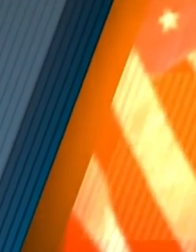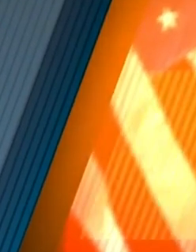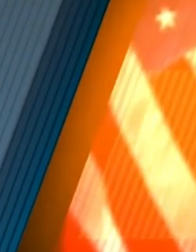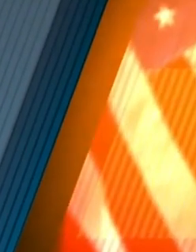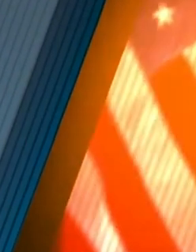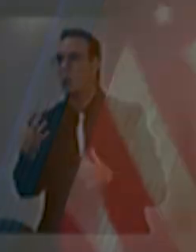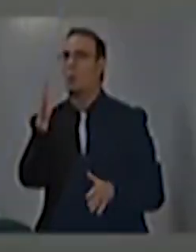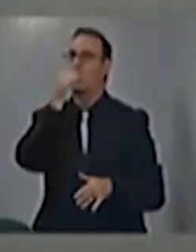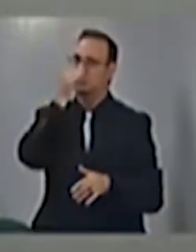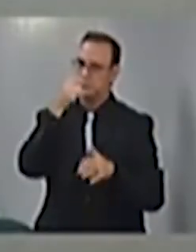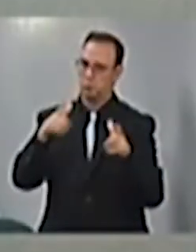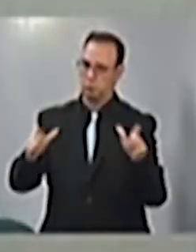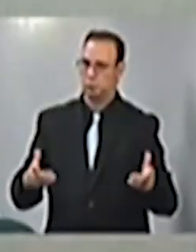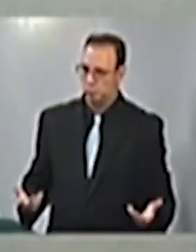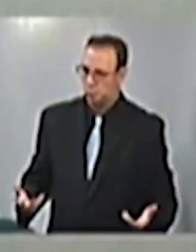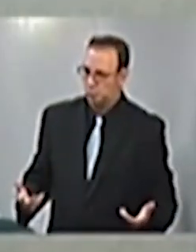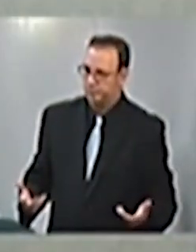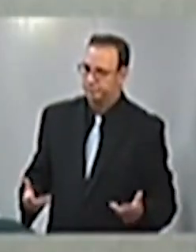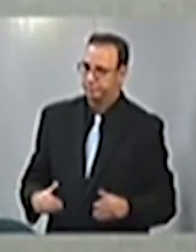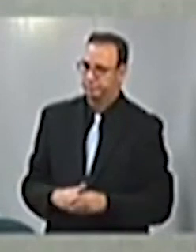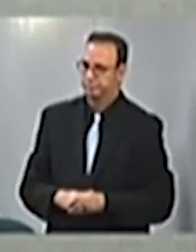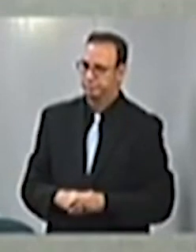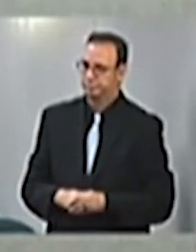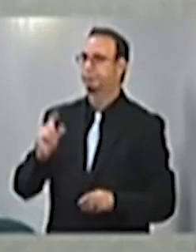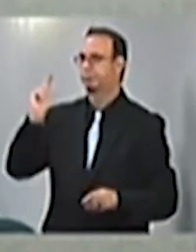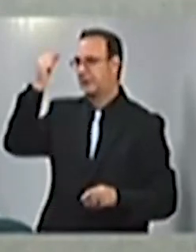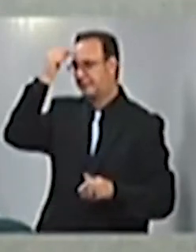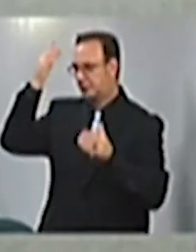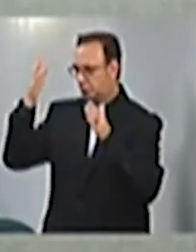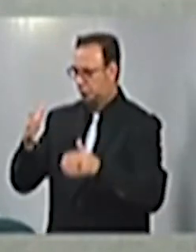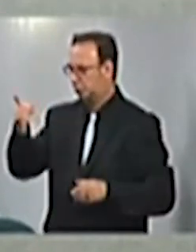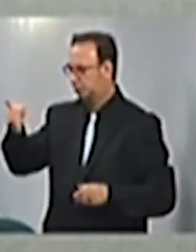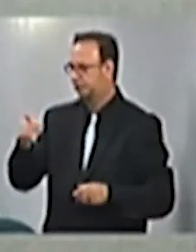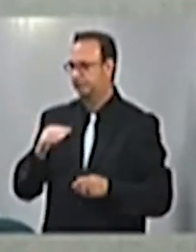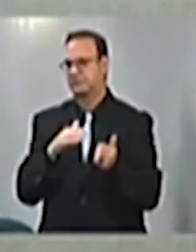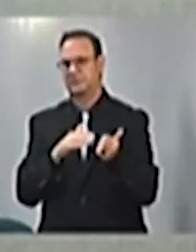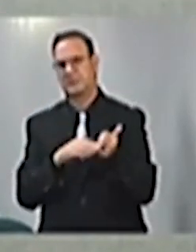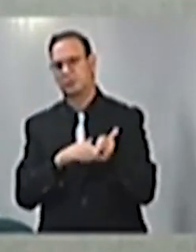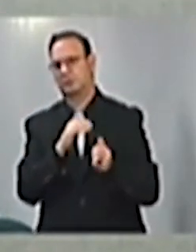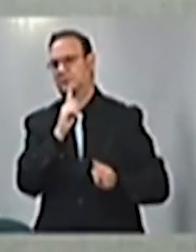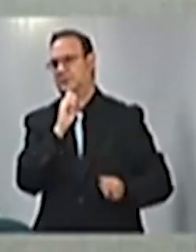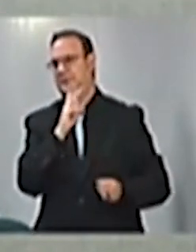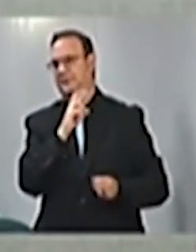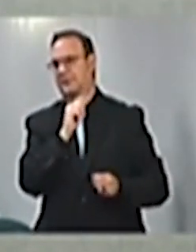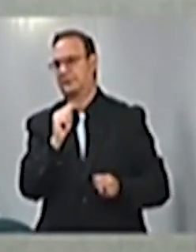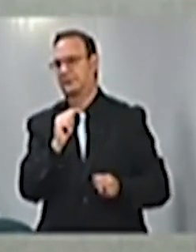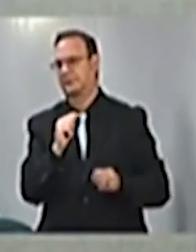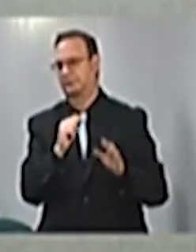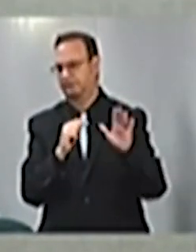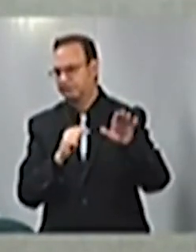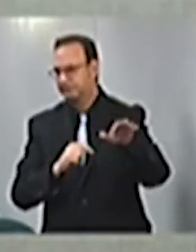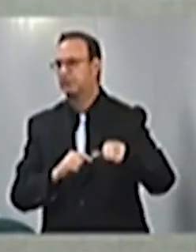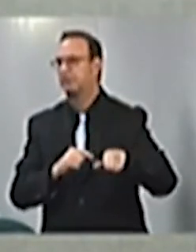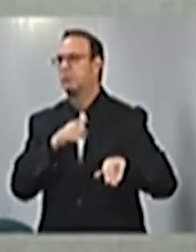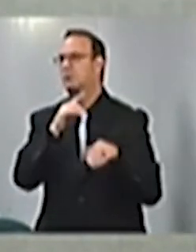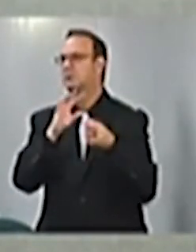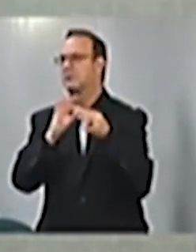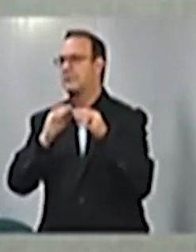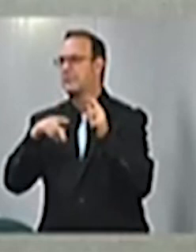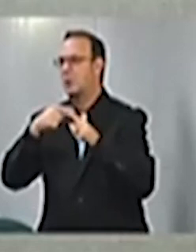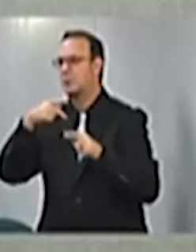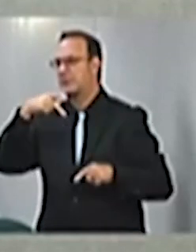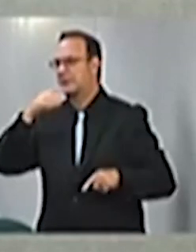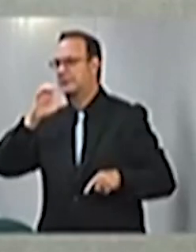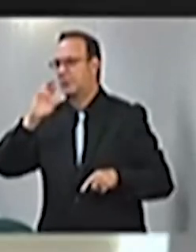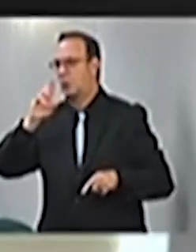Dr. Levitt, can you talk about PCR testing? Yeah, I just want to. Yeah. So, I agree with